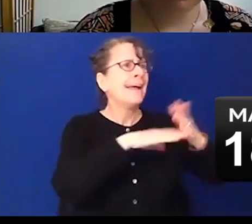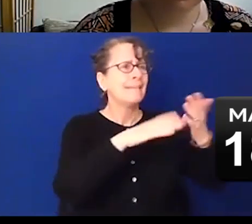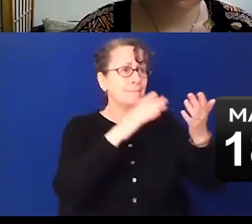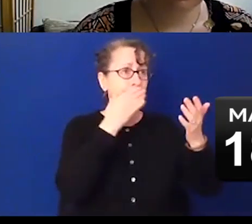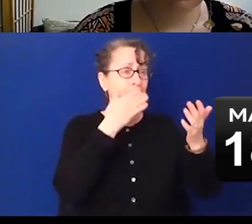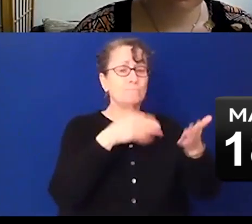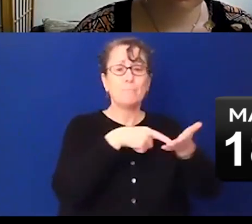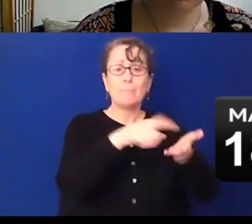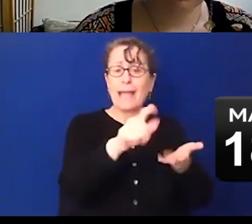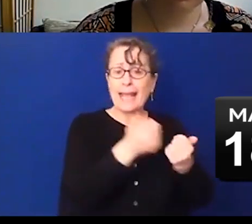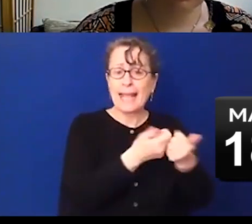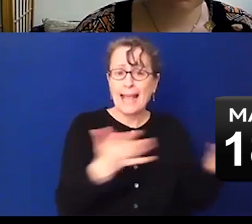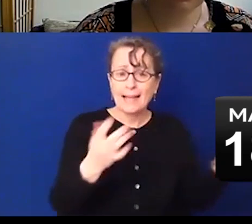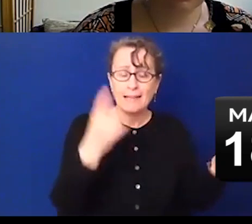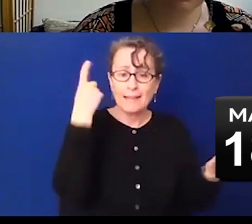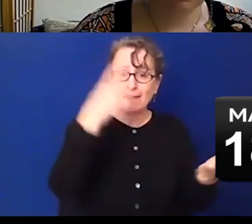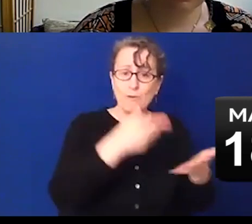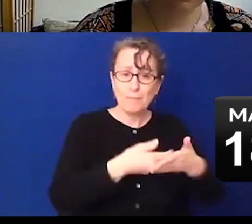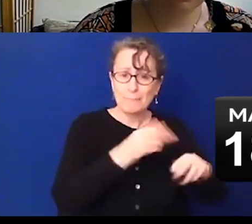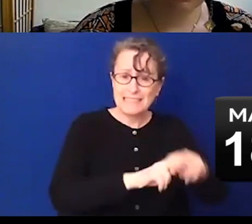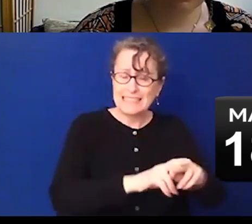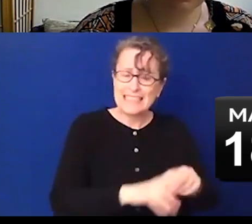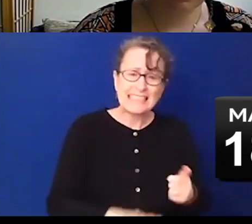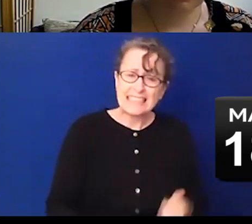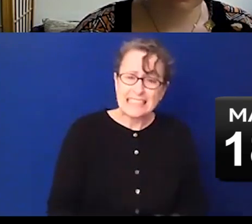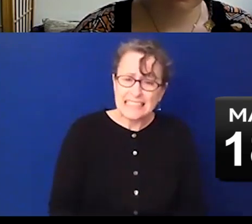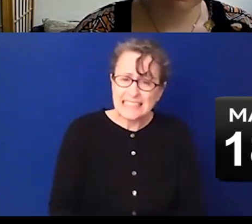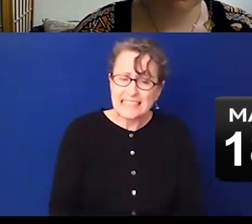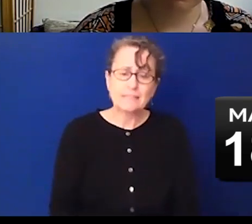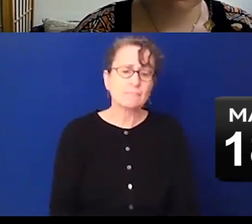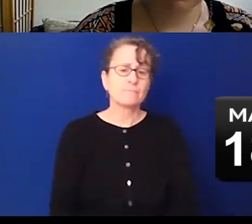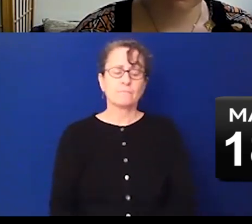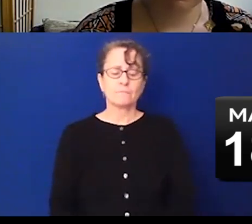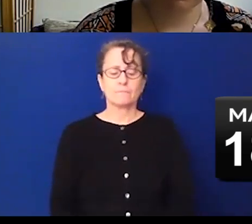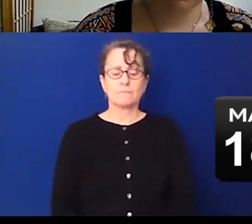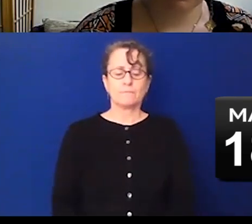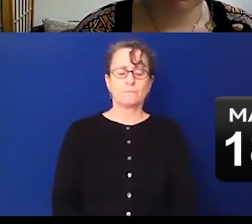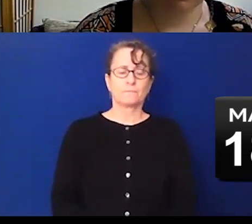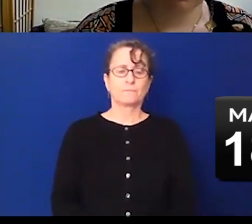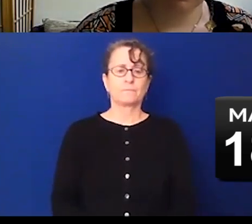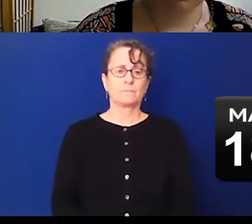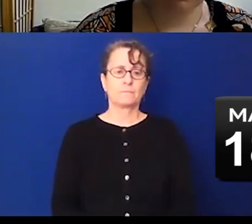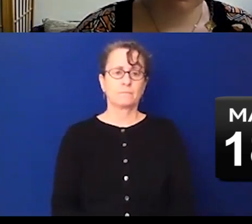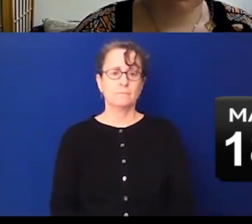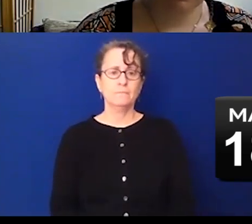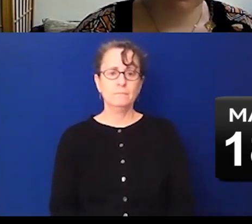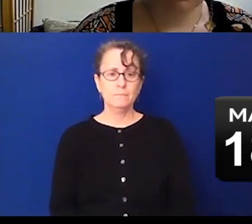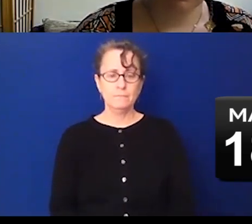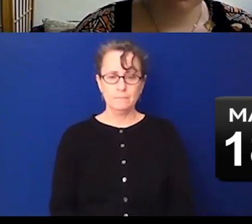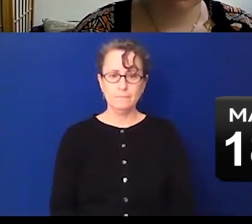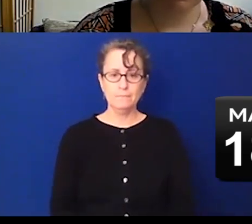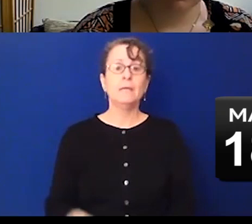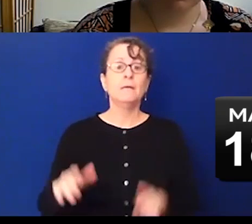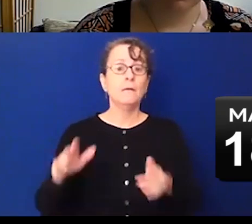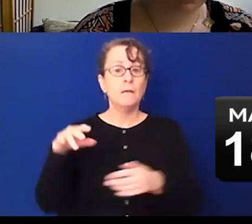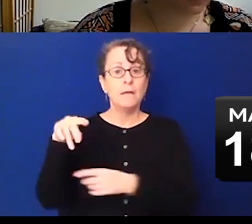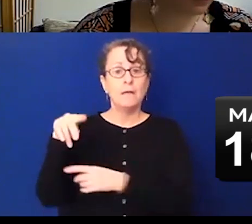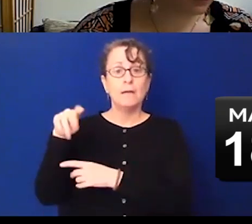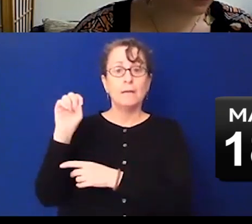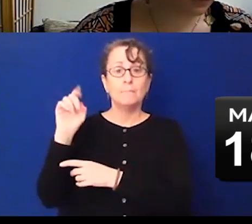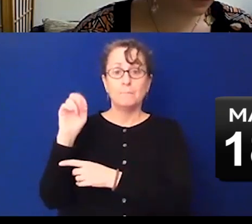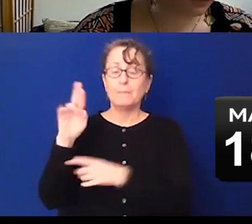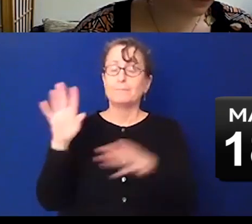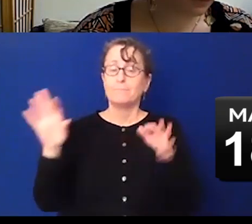you know, it's interesting because I think that Peter identified what the problem with the cap was. I mean, because I was thinking